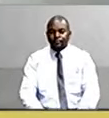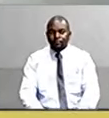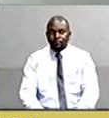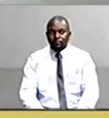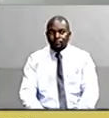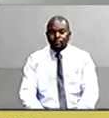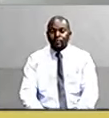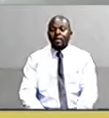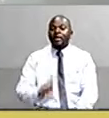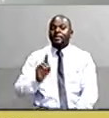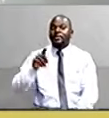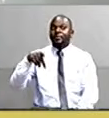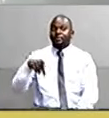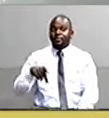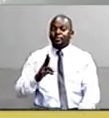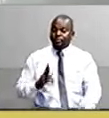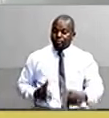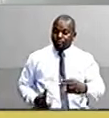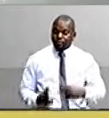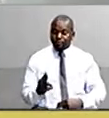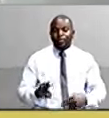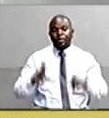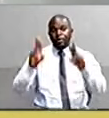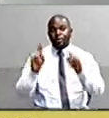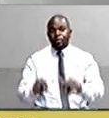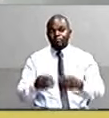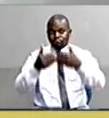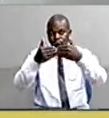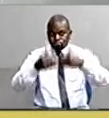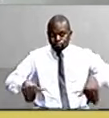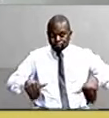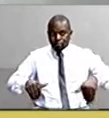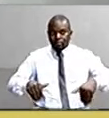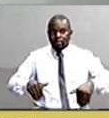As DP, we are going to launch a no-violence campaign.